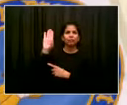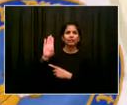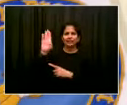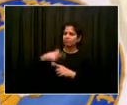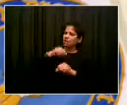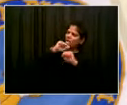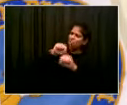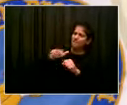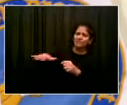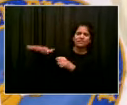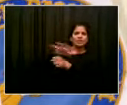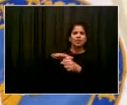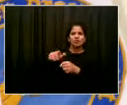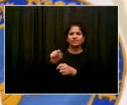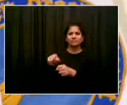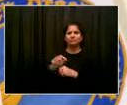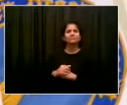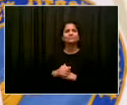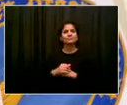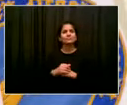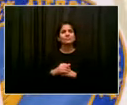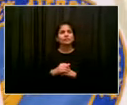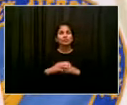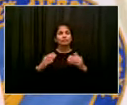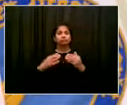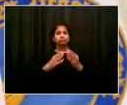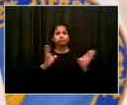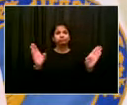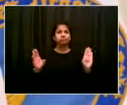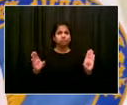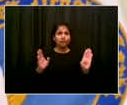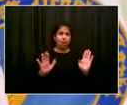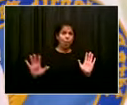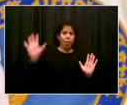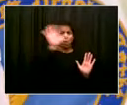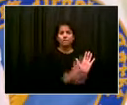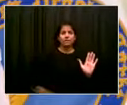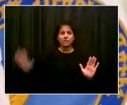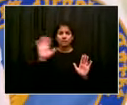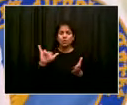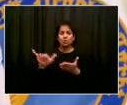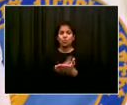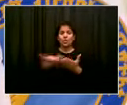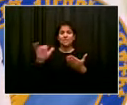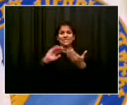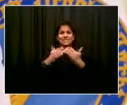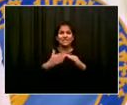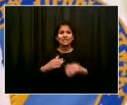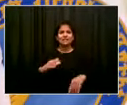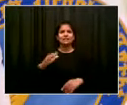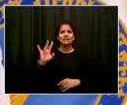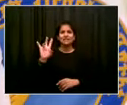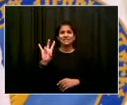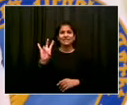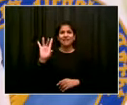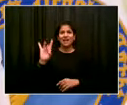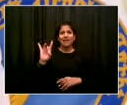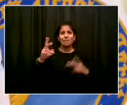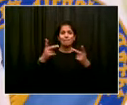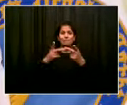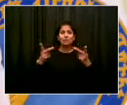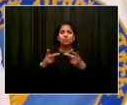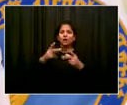citywide. When you look at all 77 precincts, soon to be 78, this is going on all over New York City. Everyone has